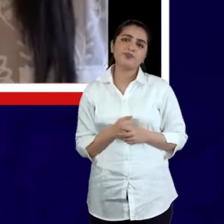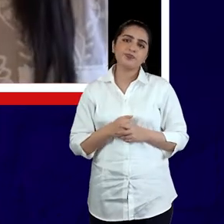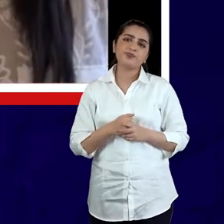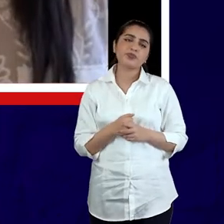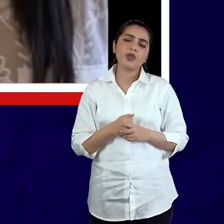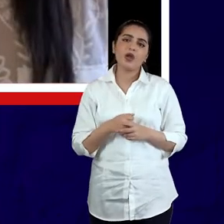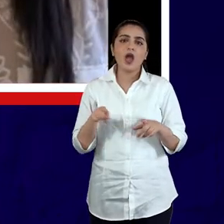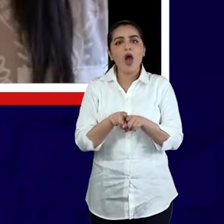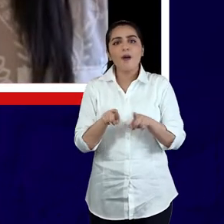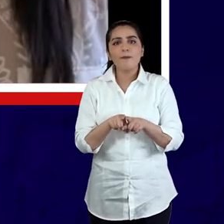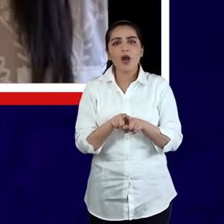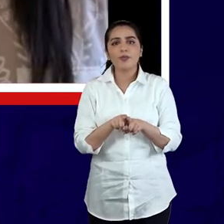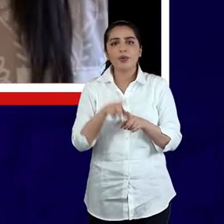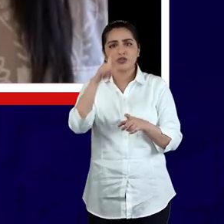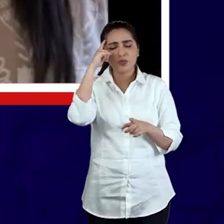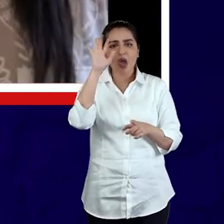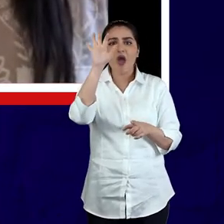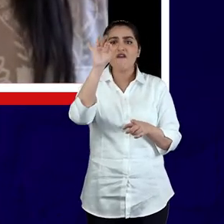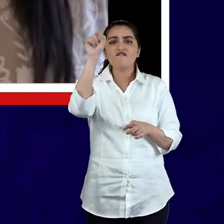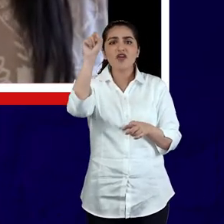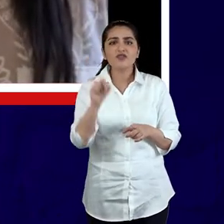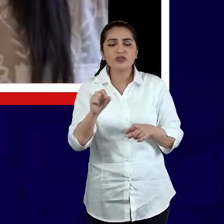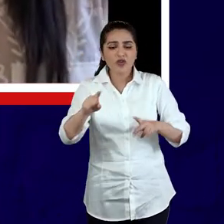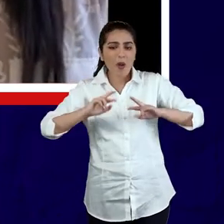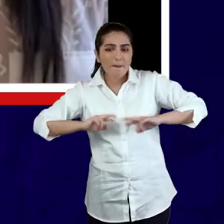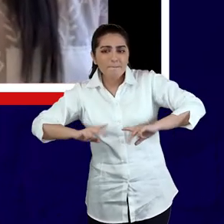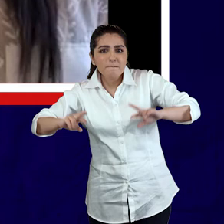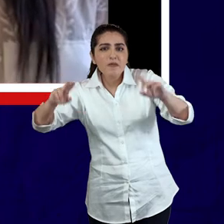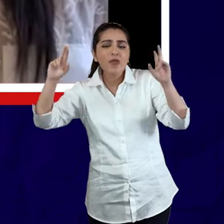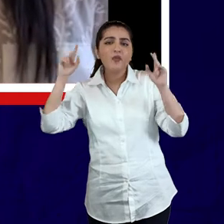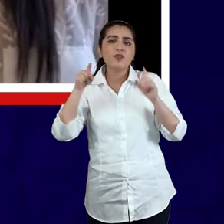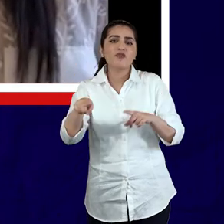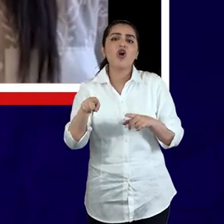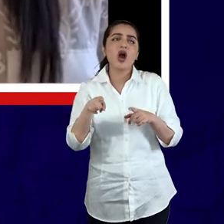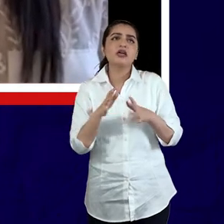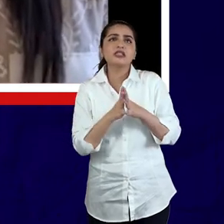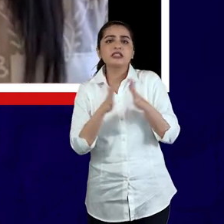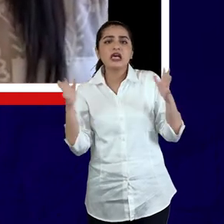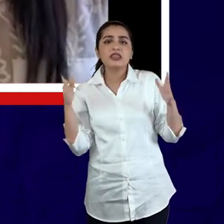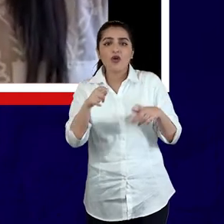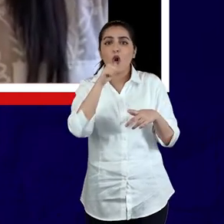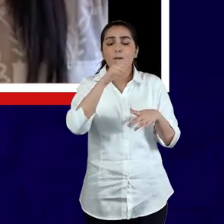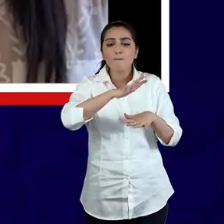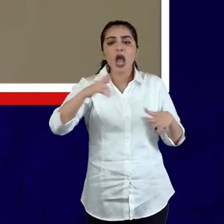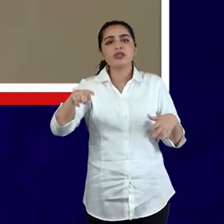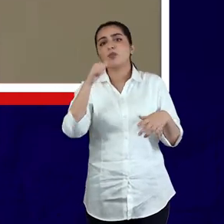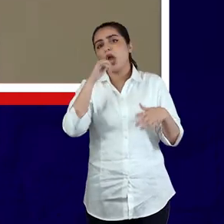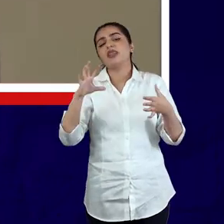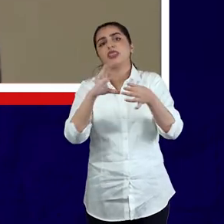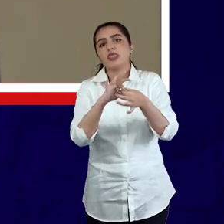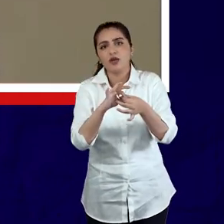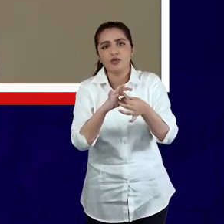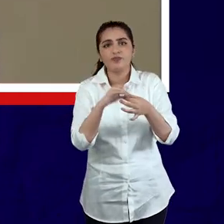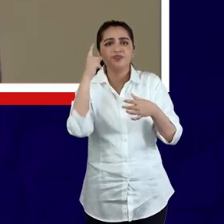Pavinda, you might know that something like 50% of all disasters actually are water related,